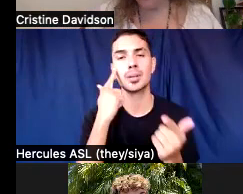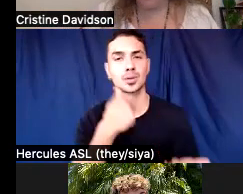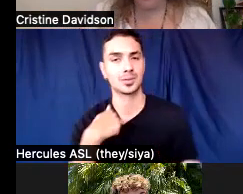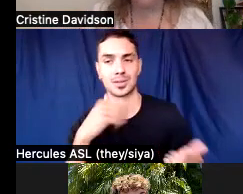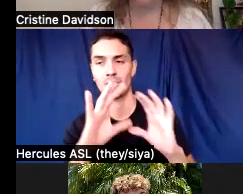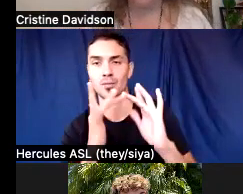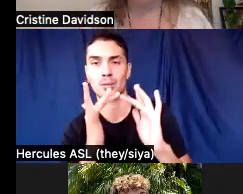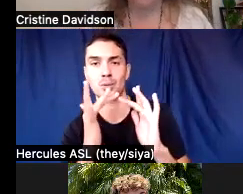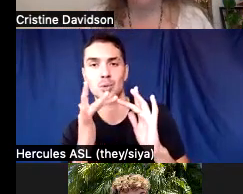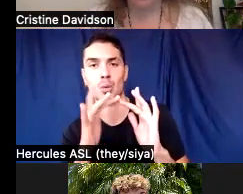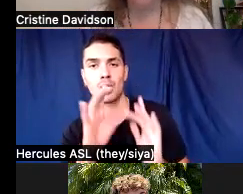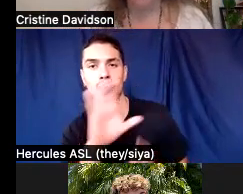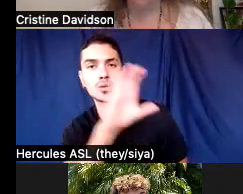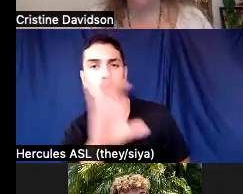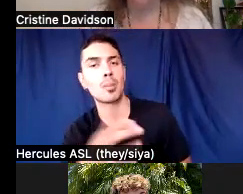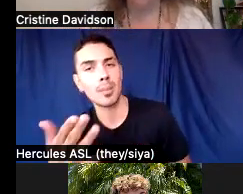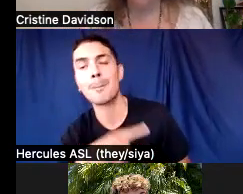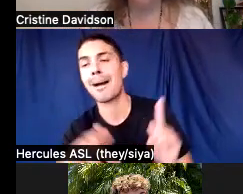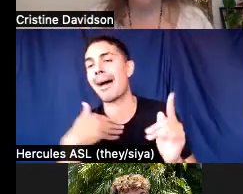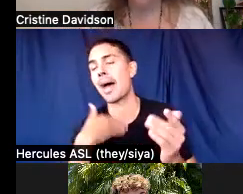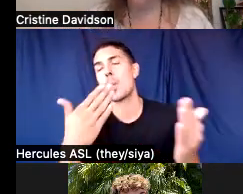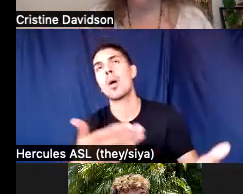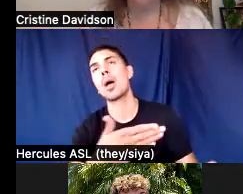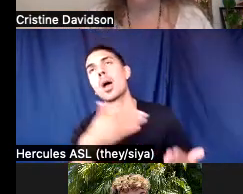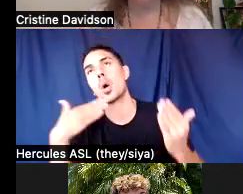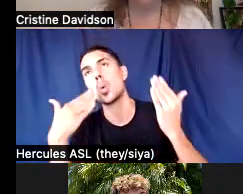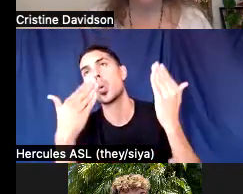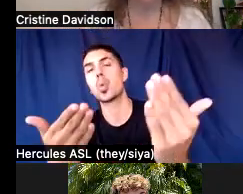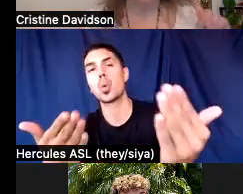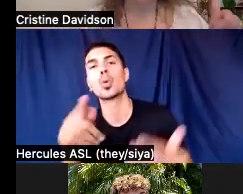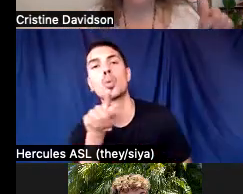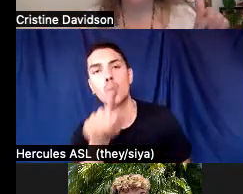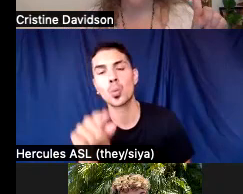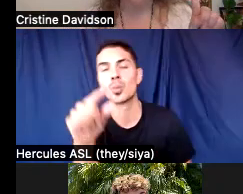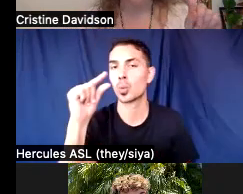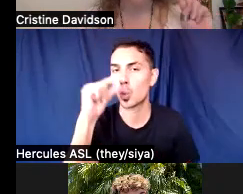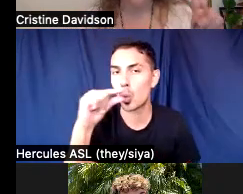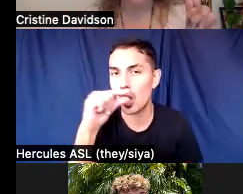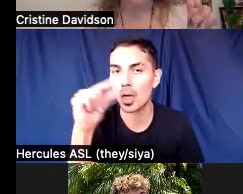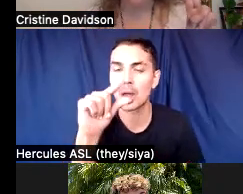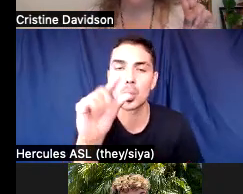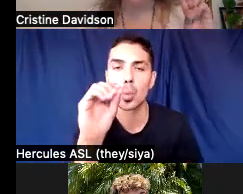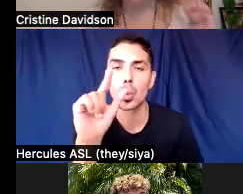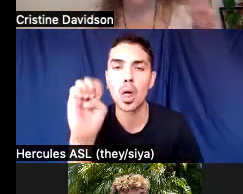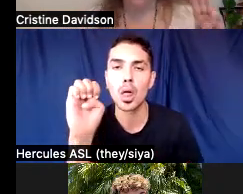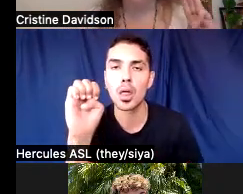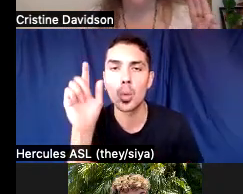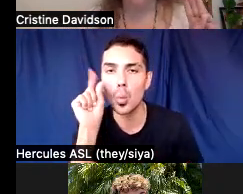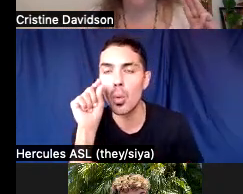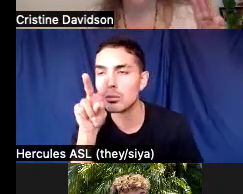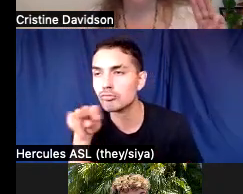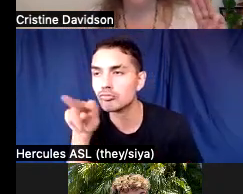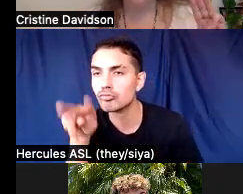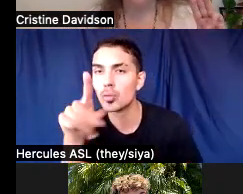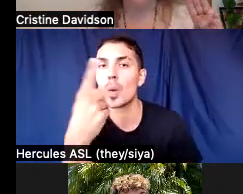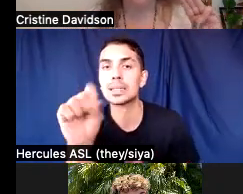But, I highly, highly recommend that you just Google what is one federal code, one state code, and one tribal